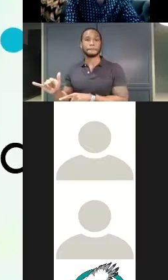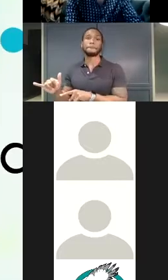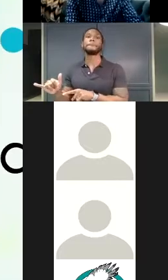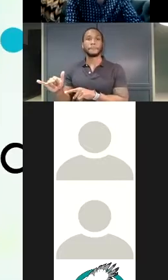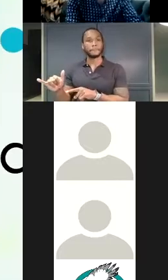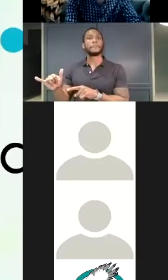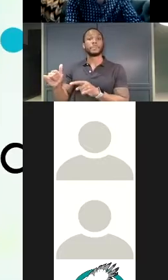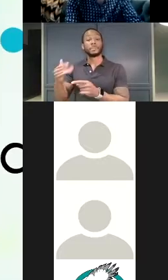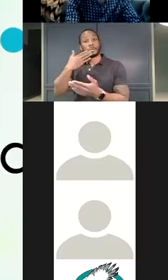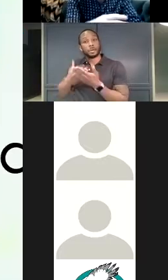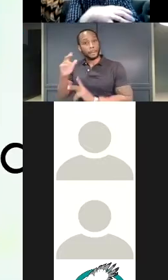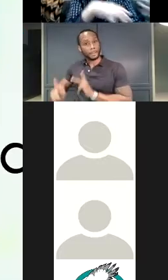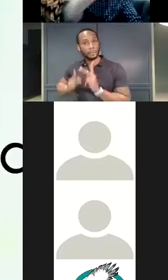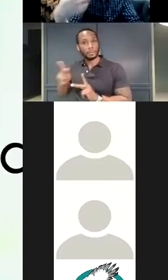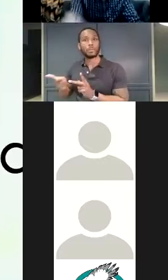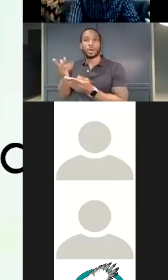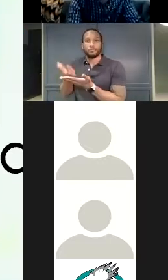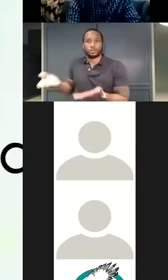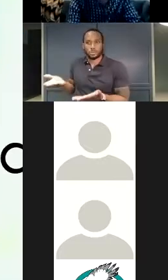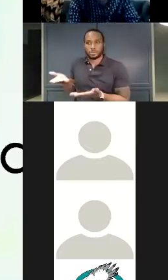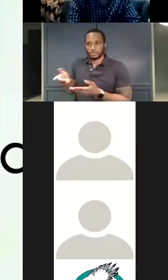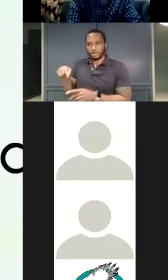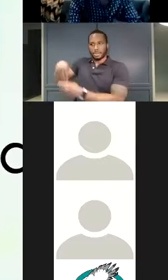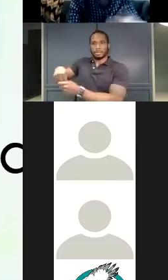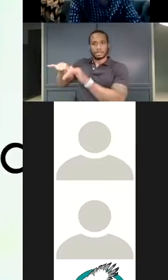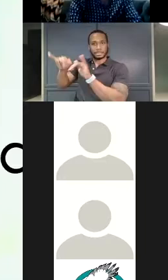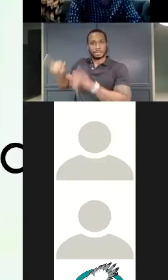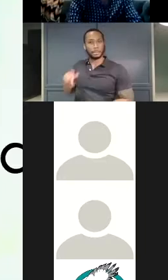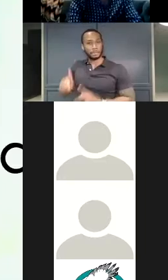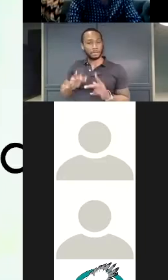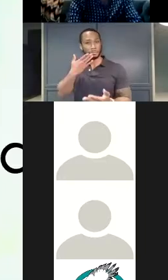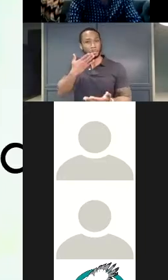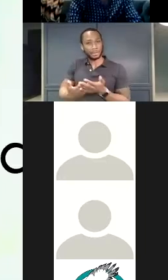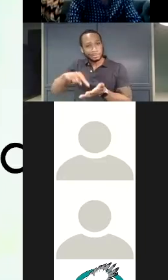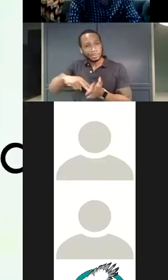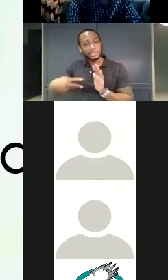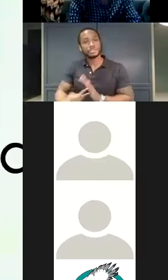good people and resources within it, right? Folks are well-intentioned. There are things that people need.